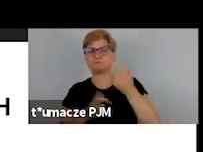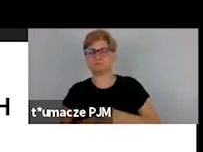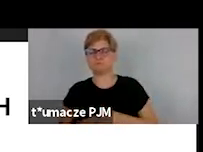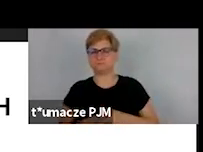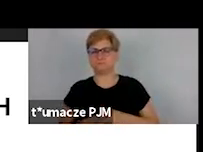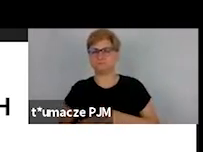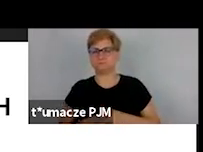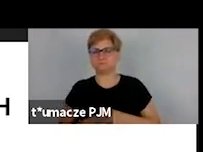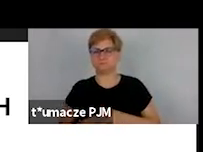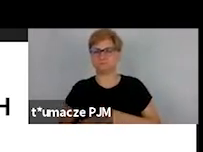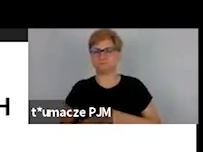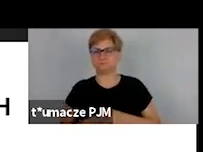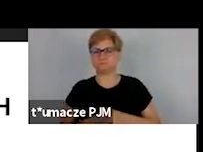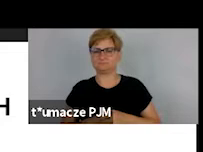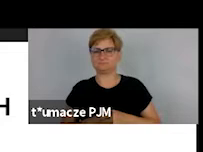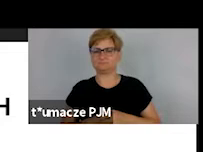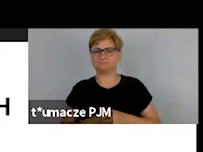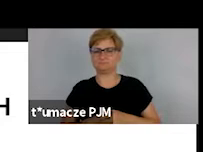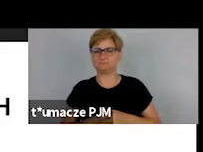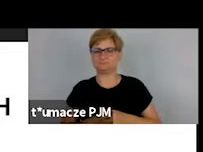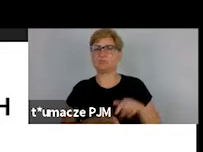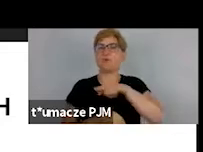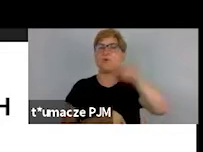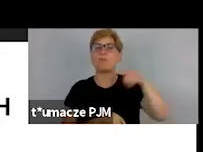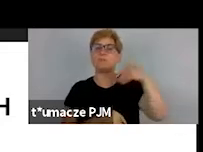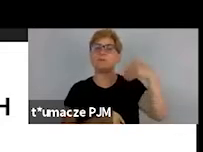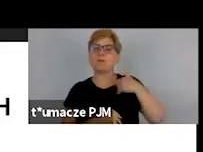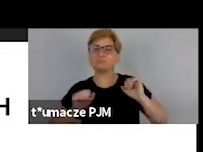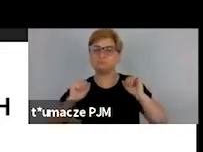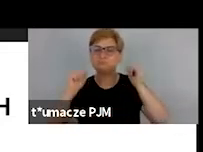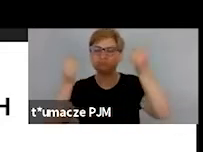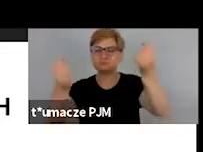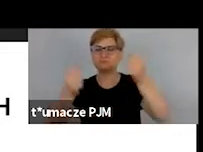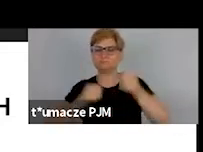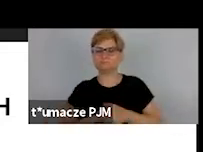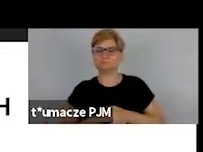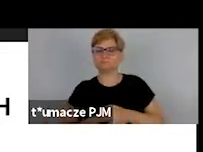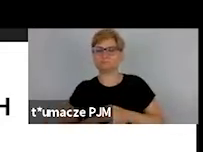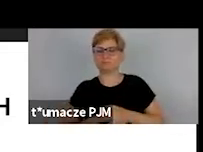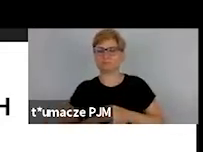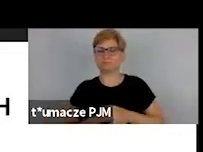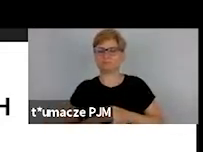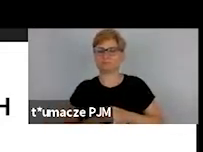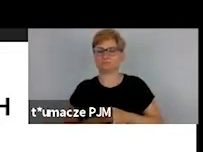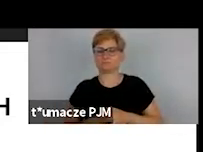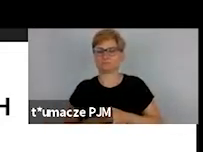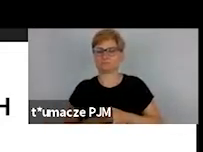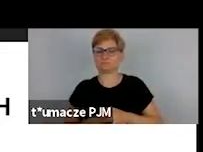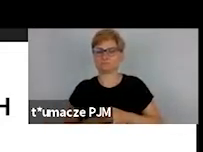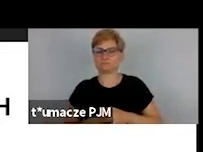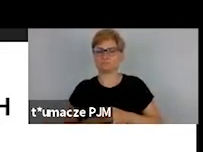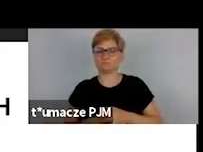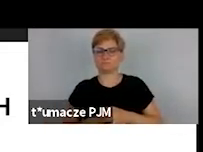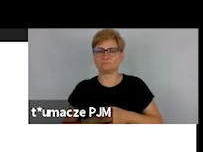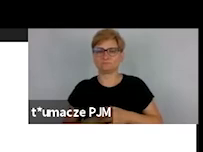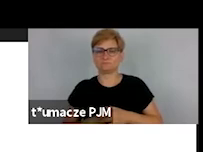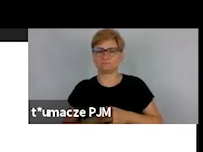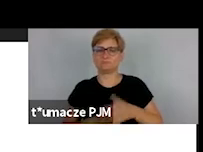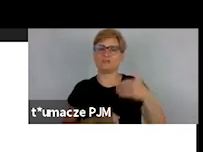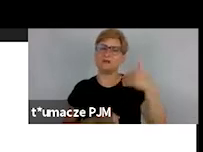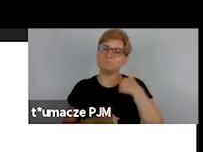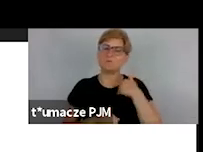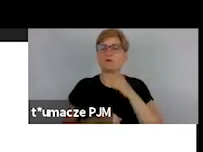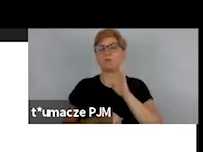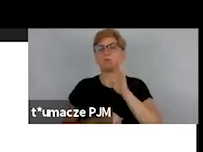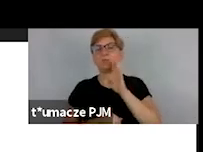similar outline and silhouette a group of women saying, "One woman can." And so